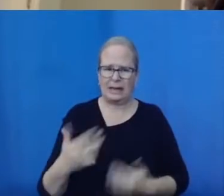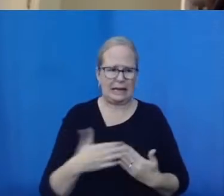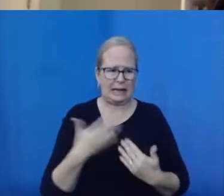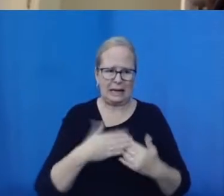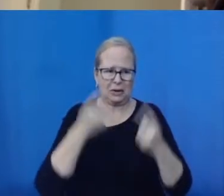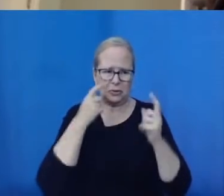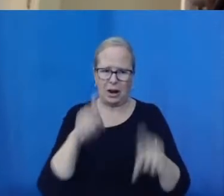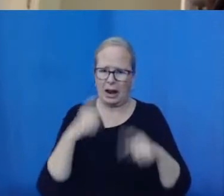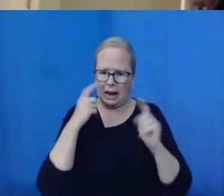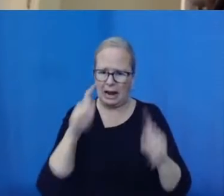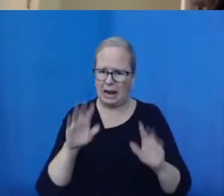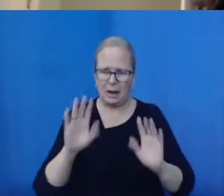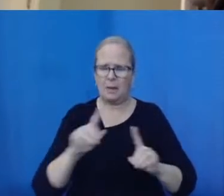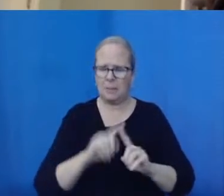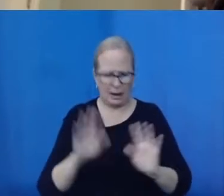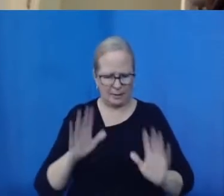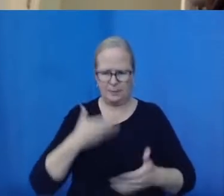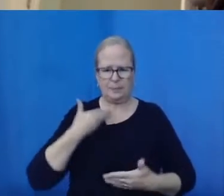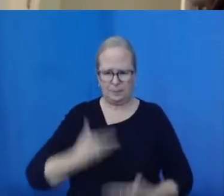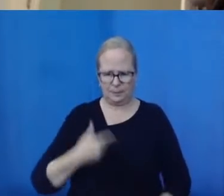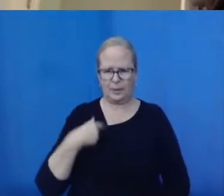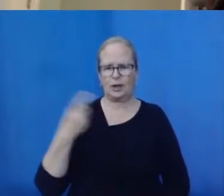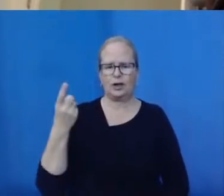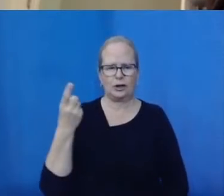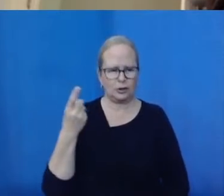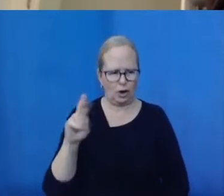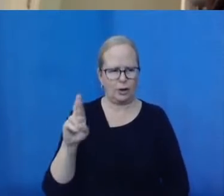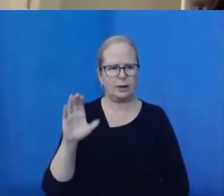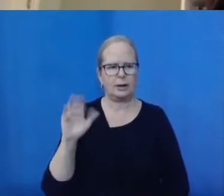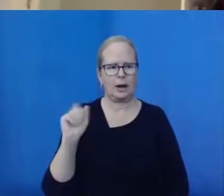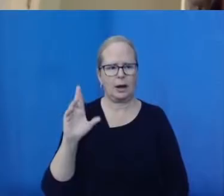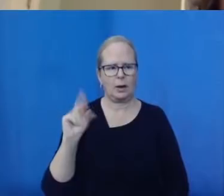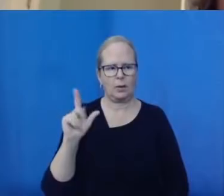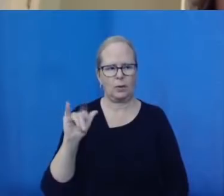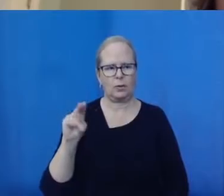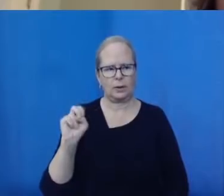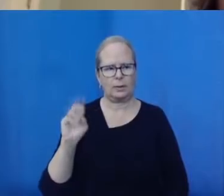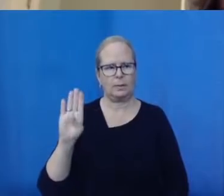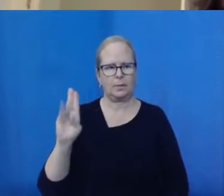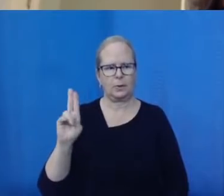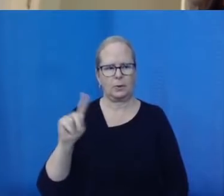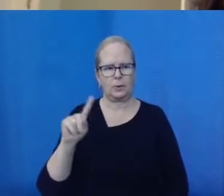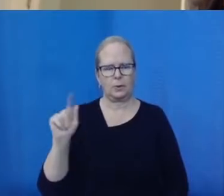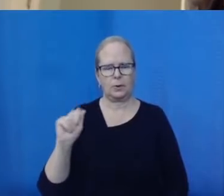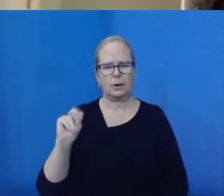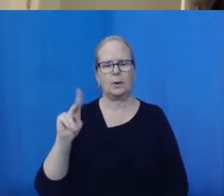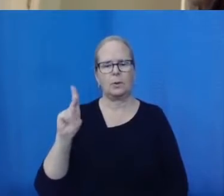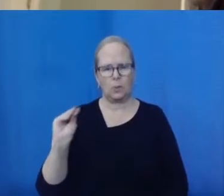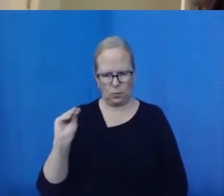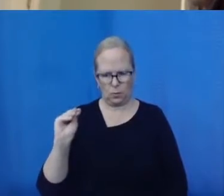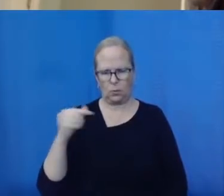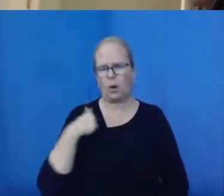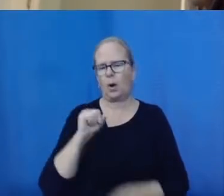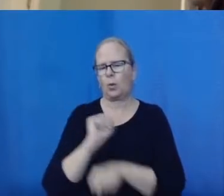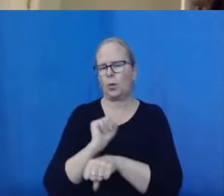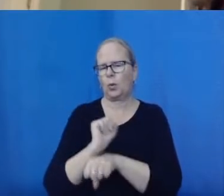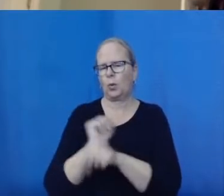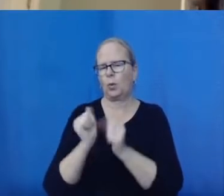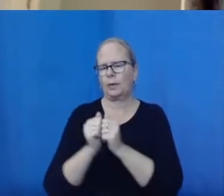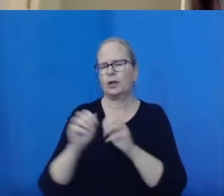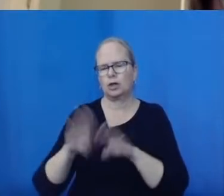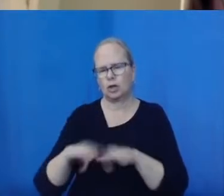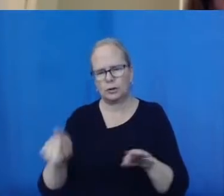children, teens, and families doing assessment and intervention, mostly around anxiety, which I've definitely seen a lot of. That's